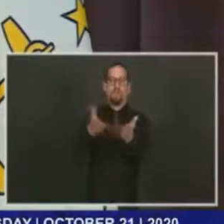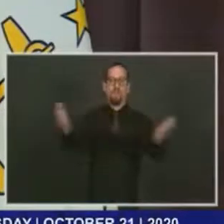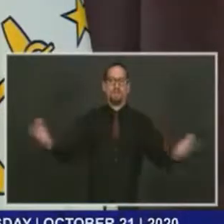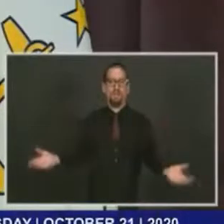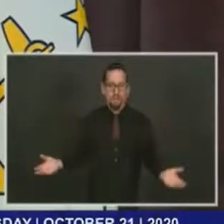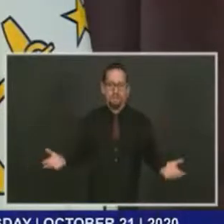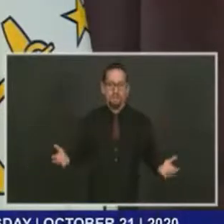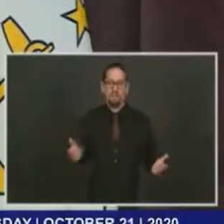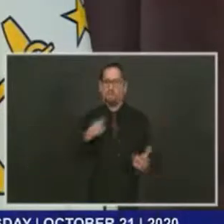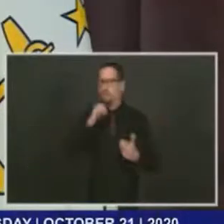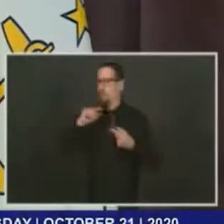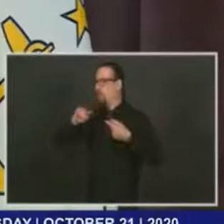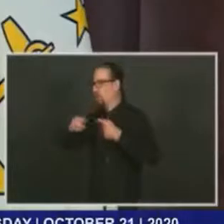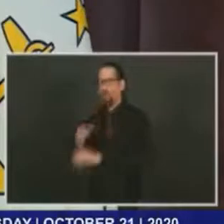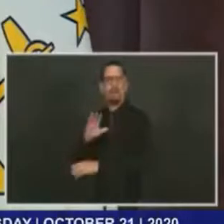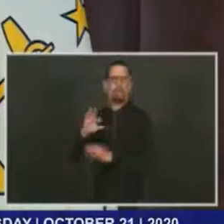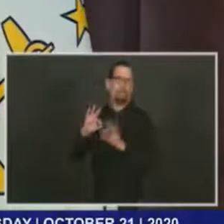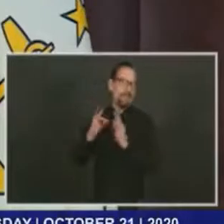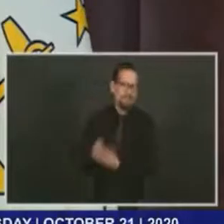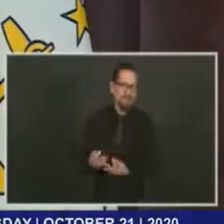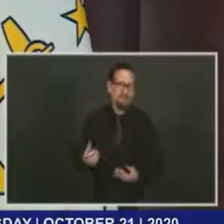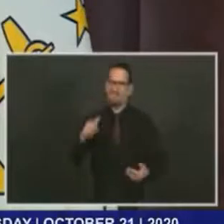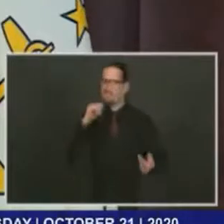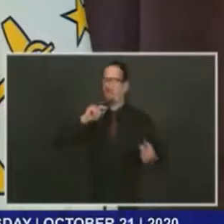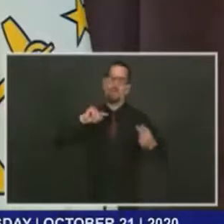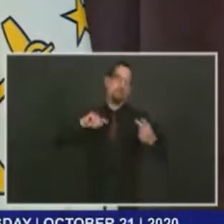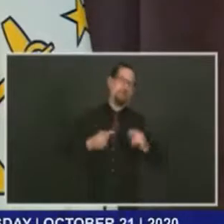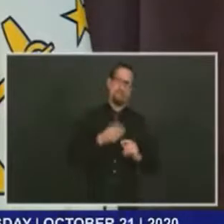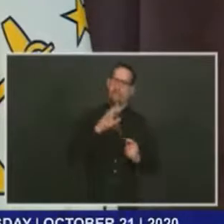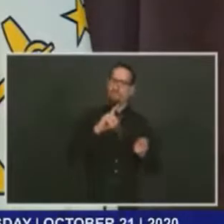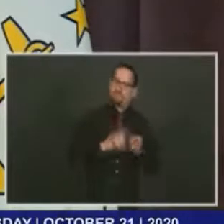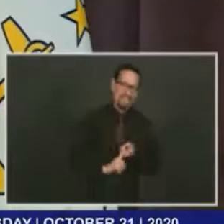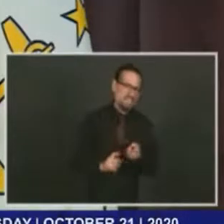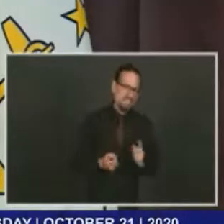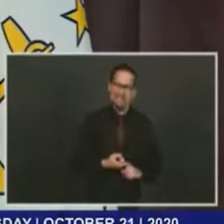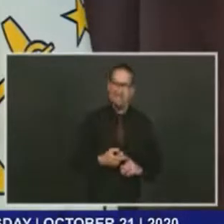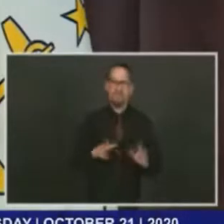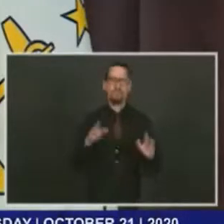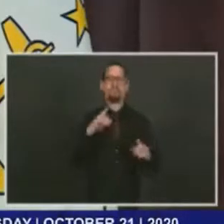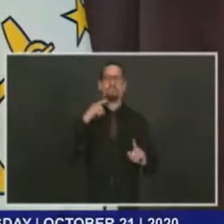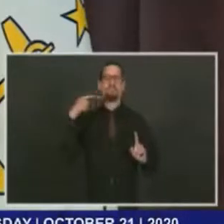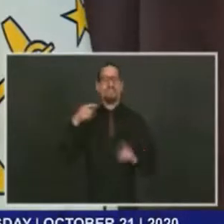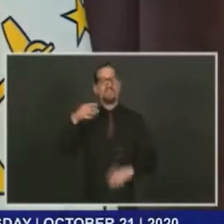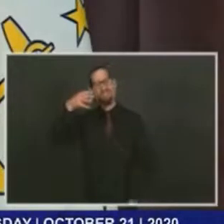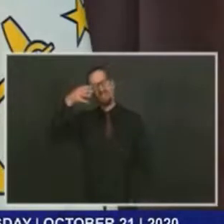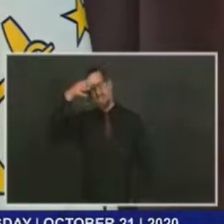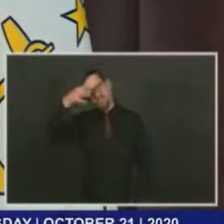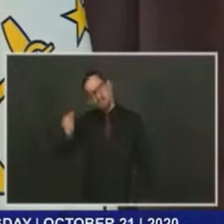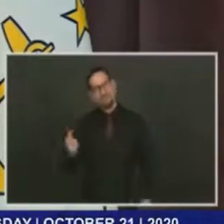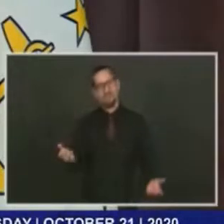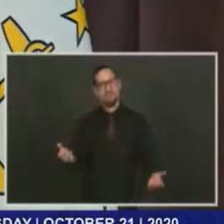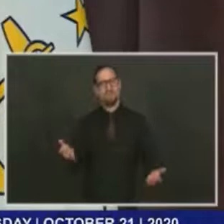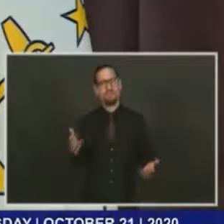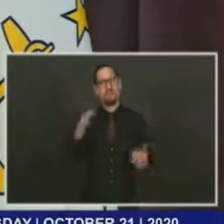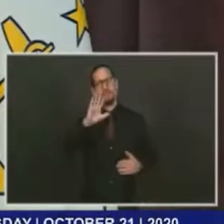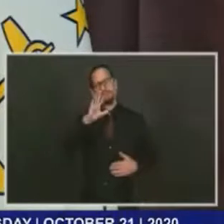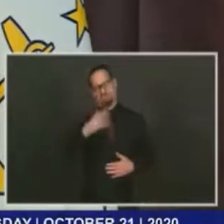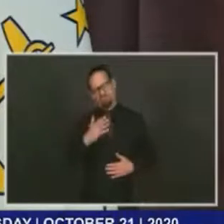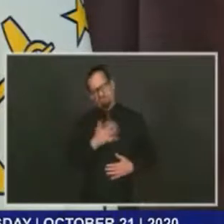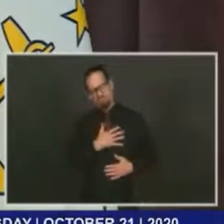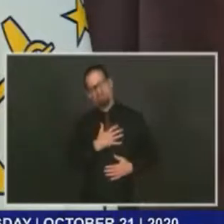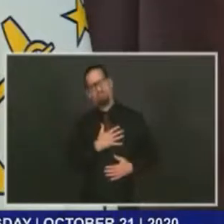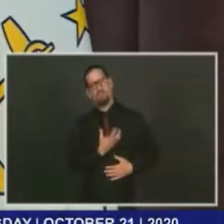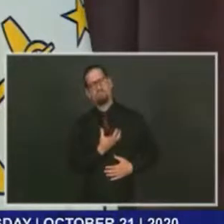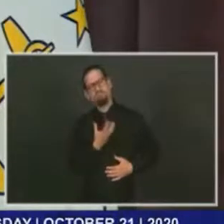that's, what I would ask people to think about. Like, right now, we still have an opportunity to influence the end